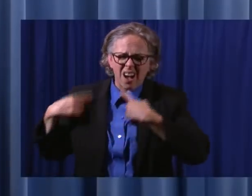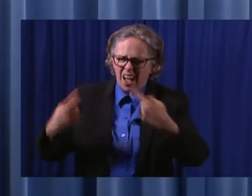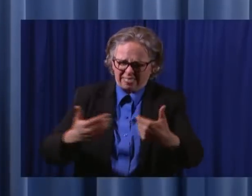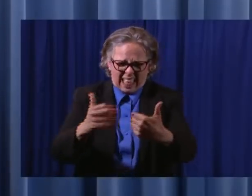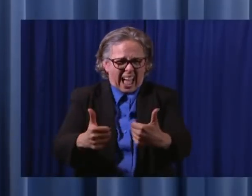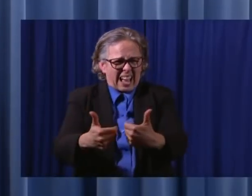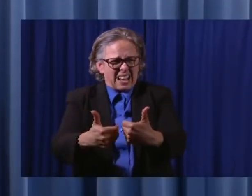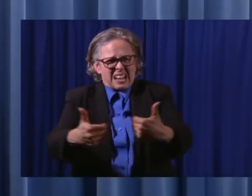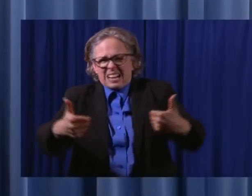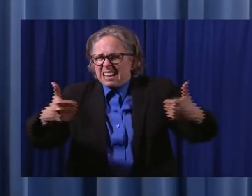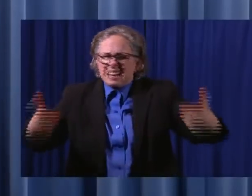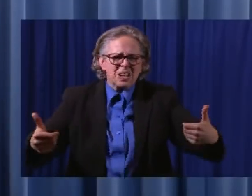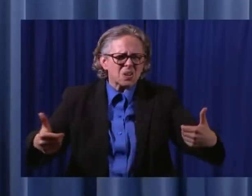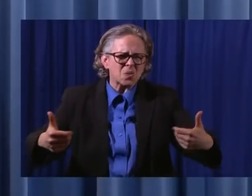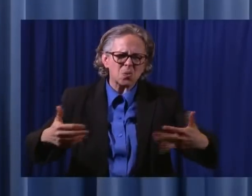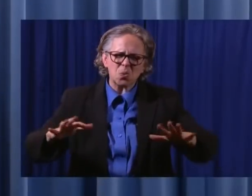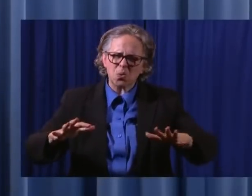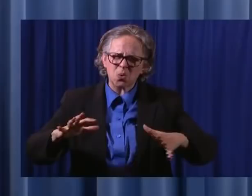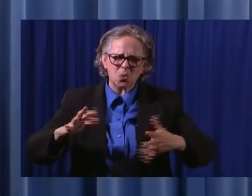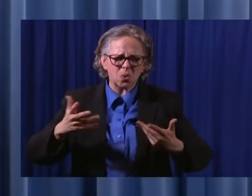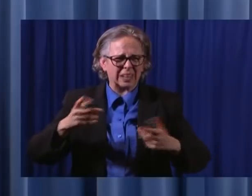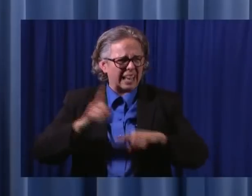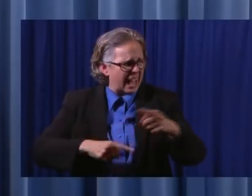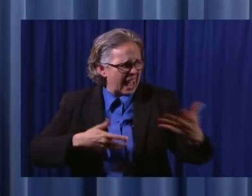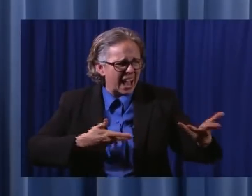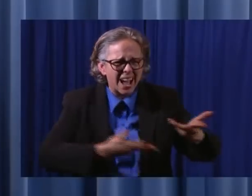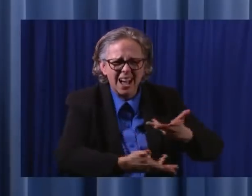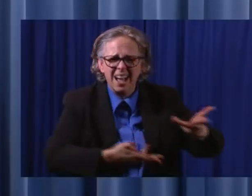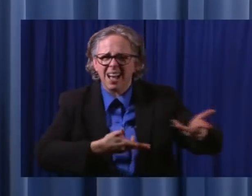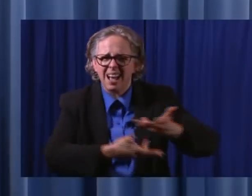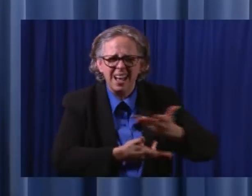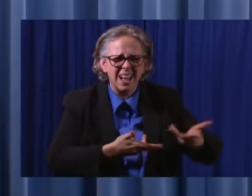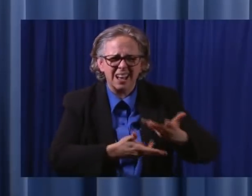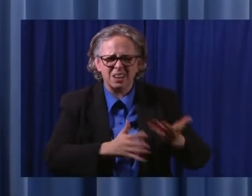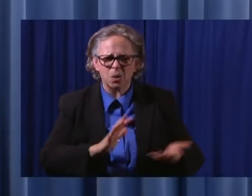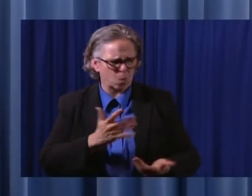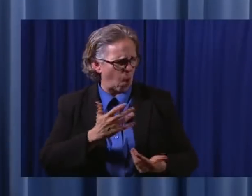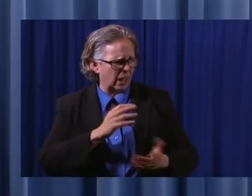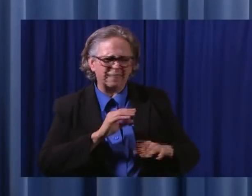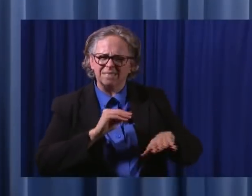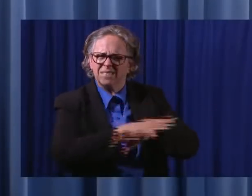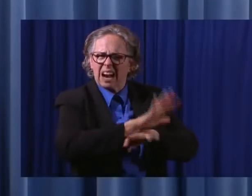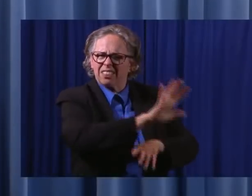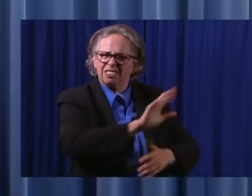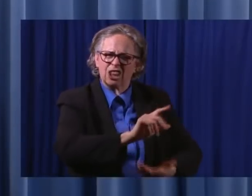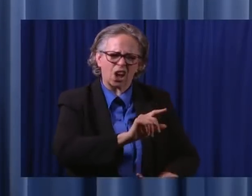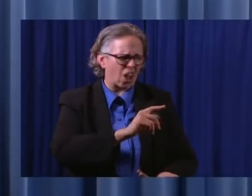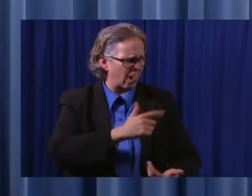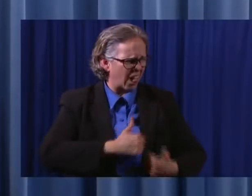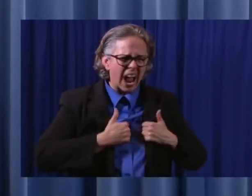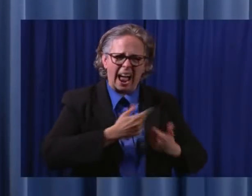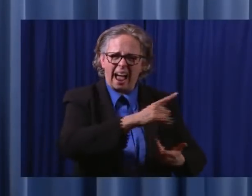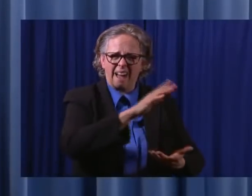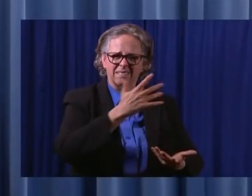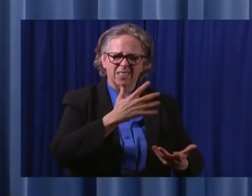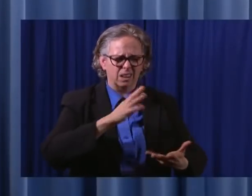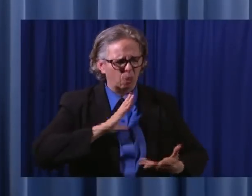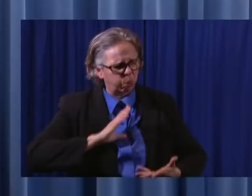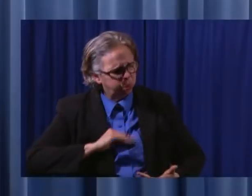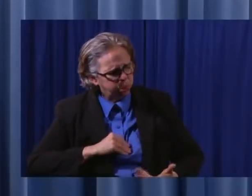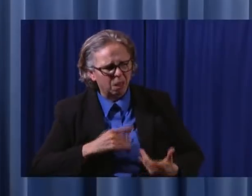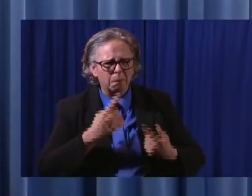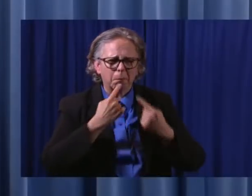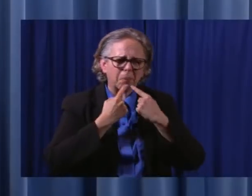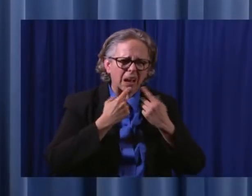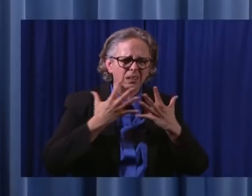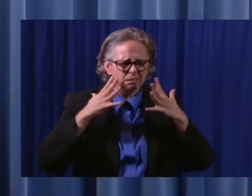may significantly diminish a person's quality of life who is in one of these facilities. Making